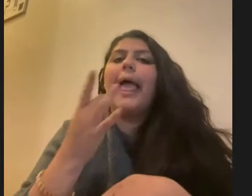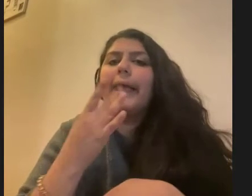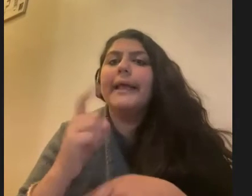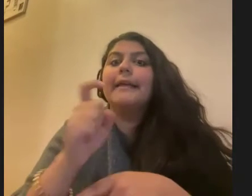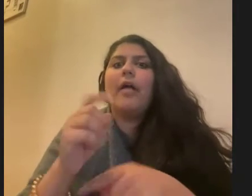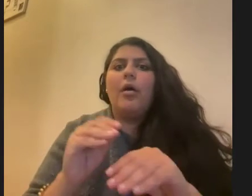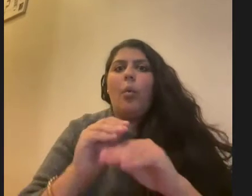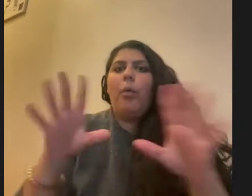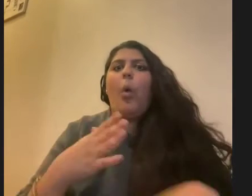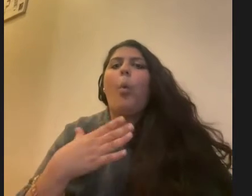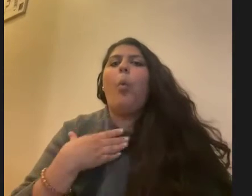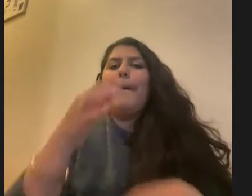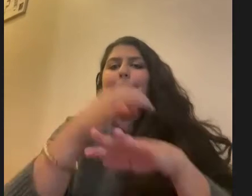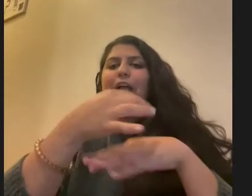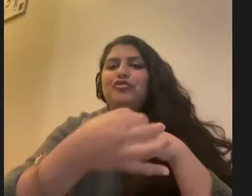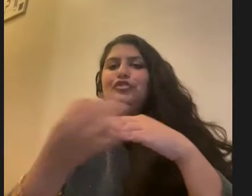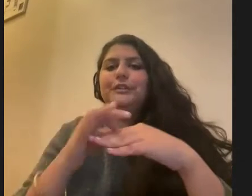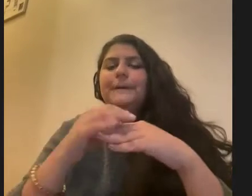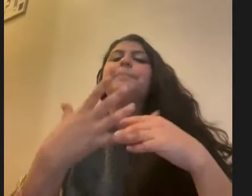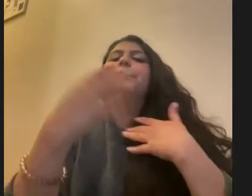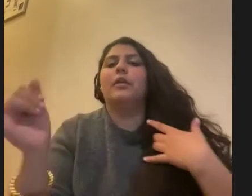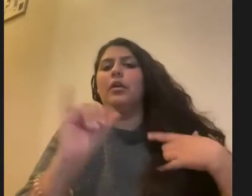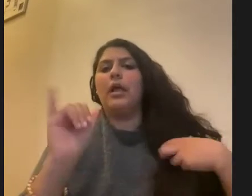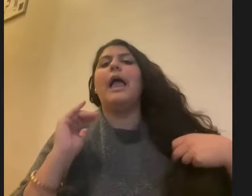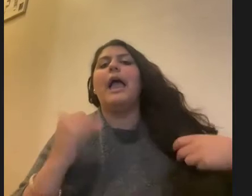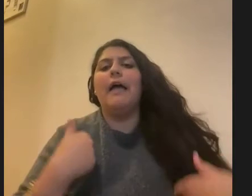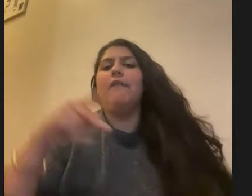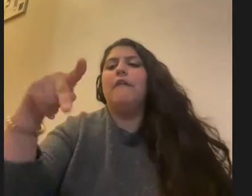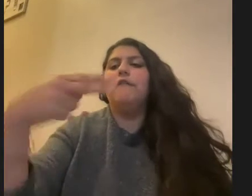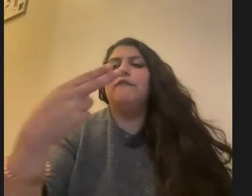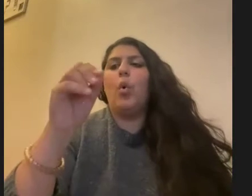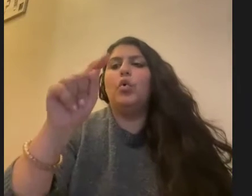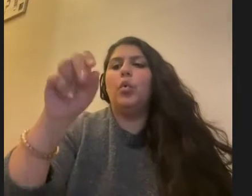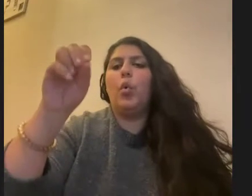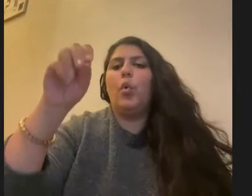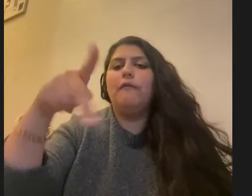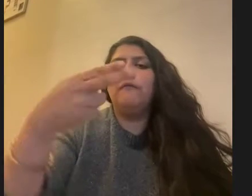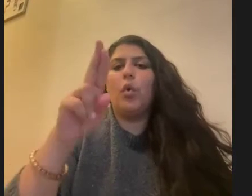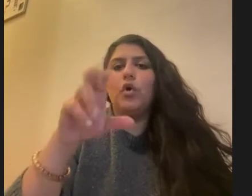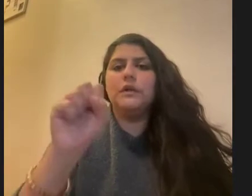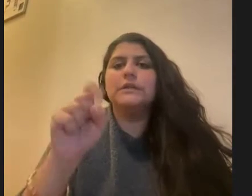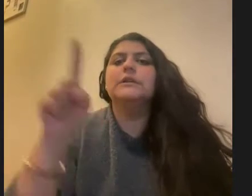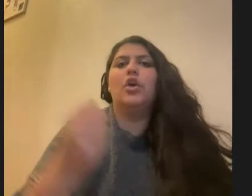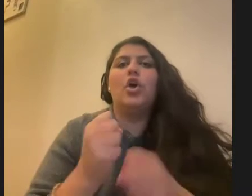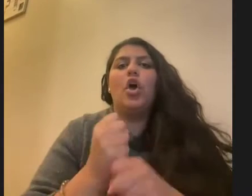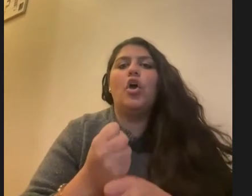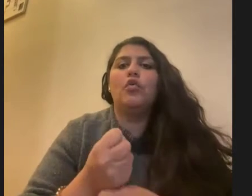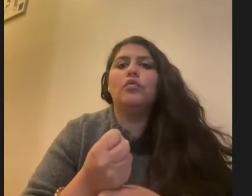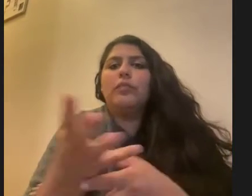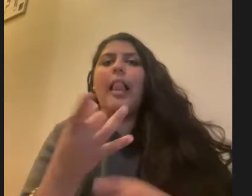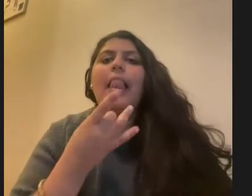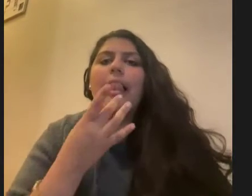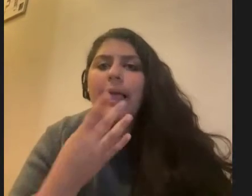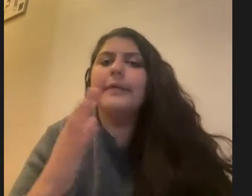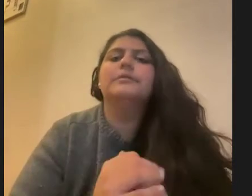patches. And then you also have photophores, which create light. And they can do that through a few different ways. So all those things on